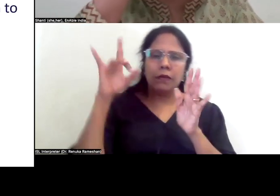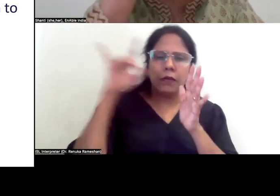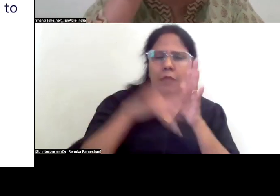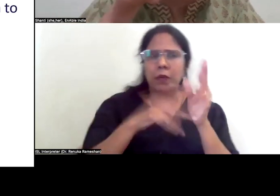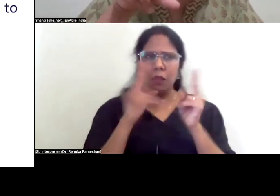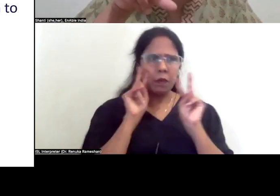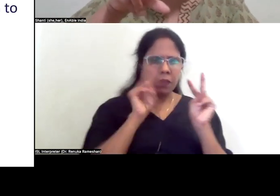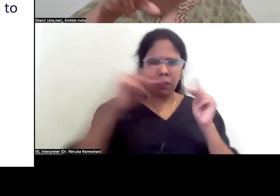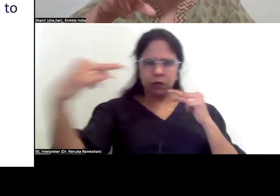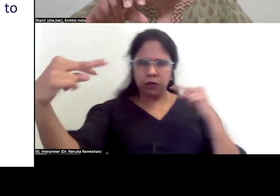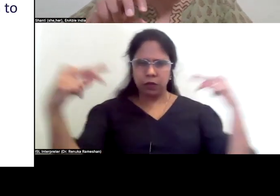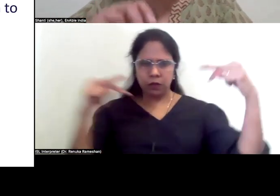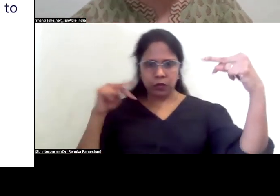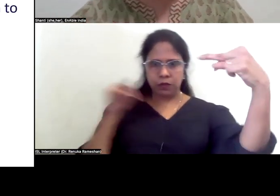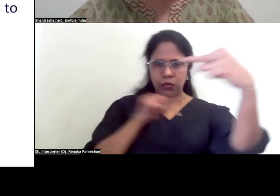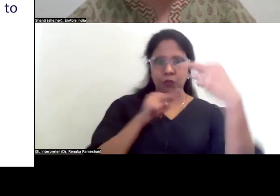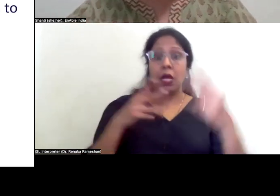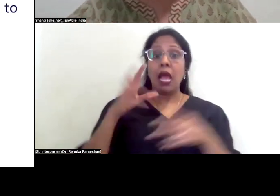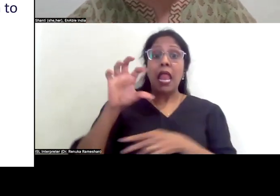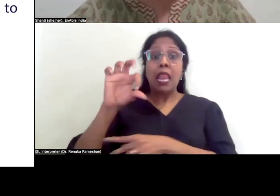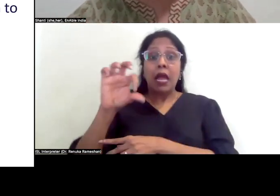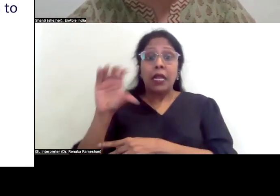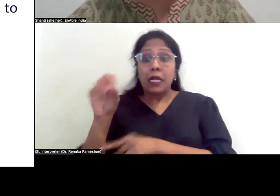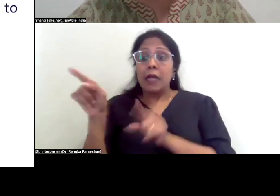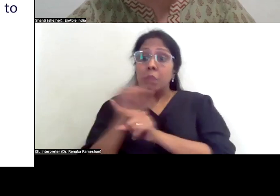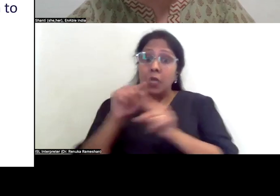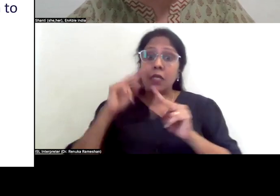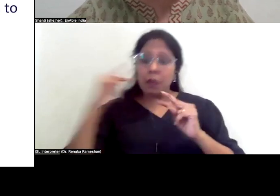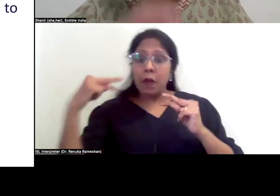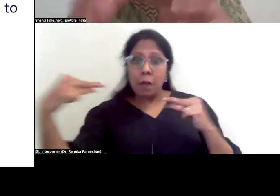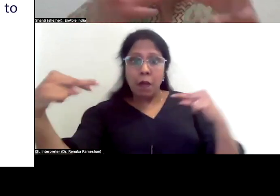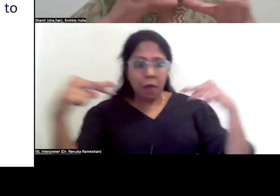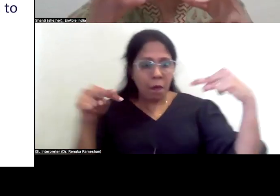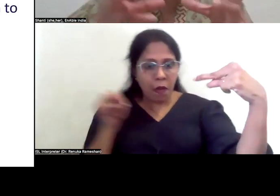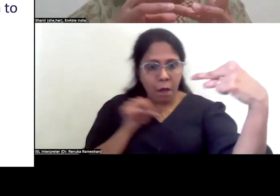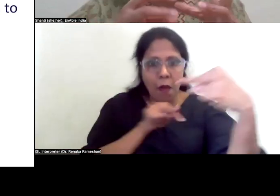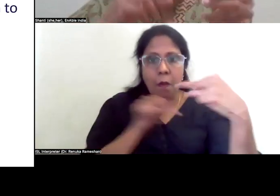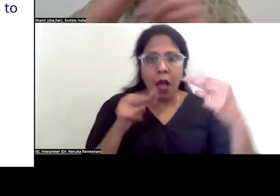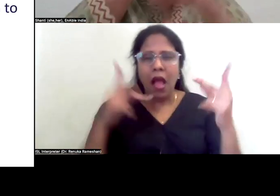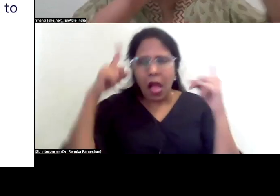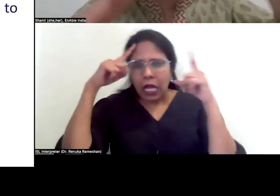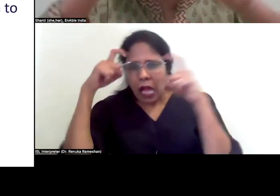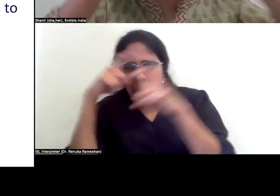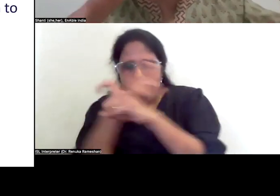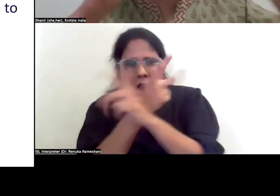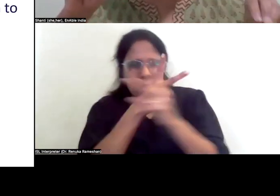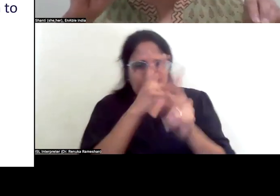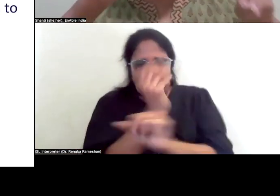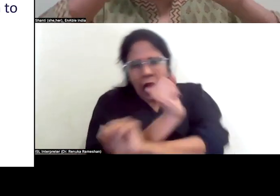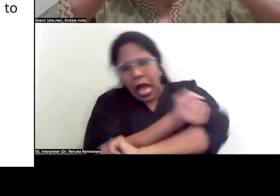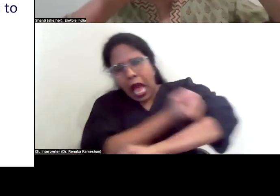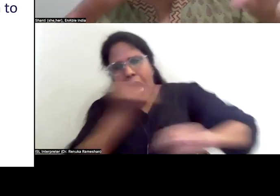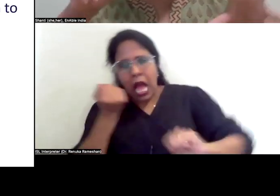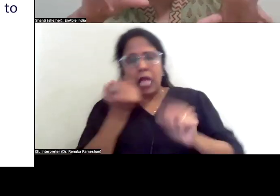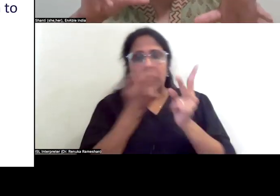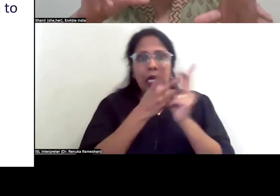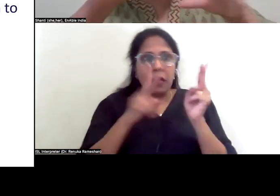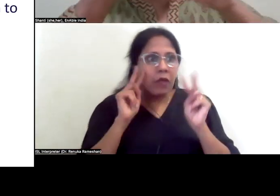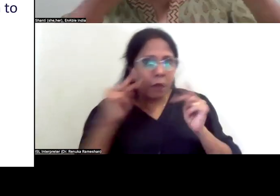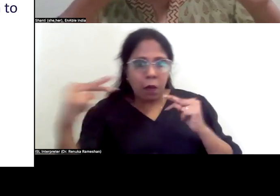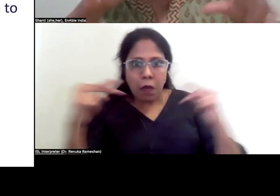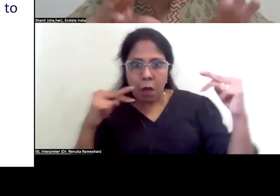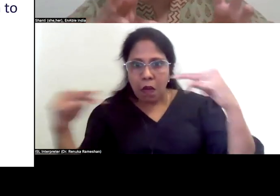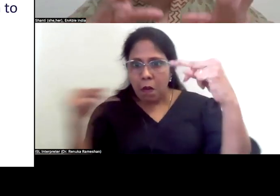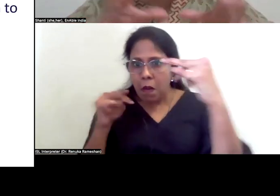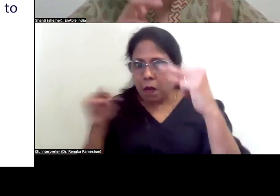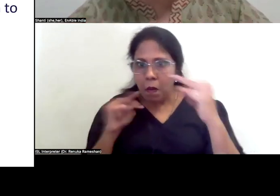look at that 90% also, which will address the complexity of all this, so many different aspects,